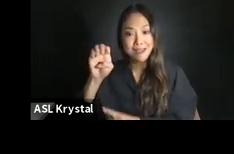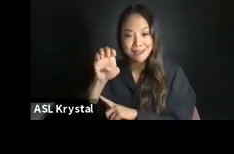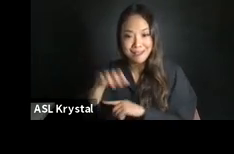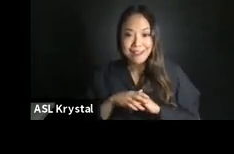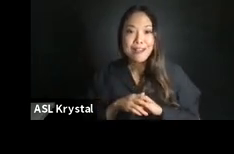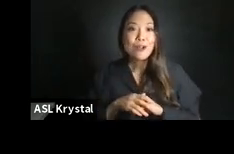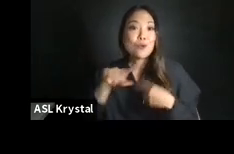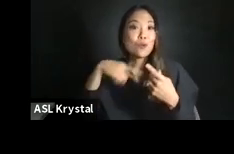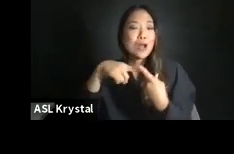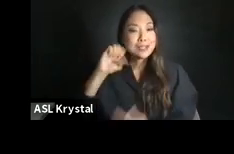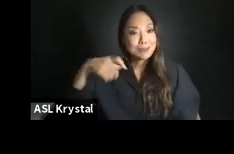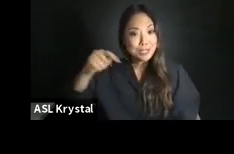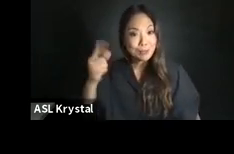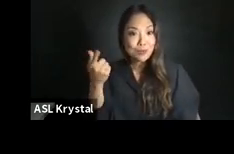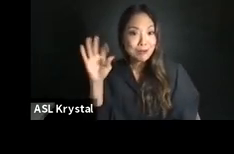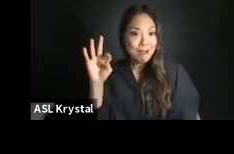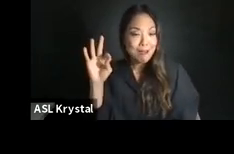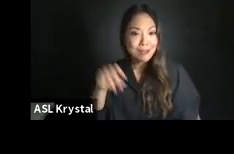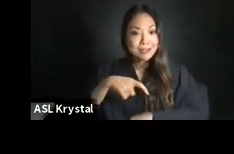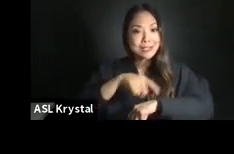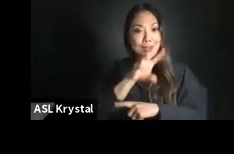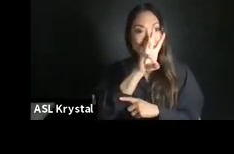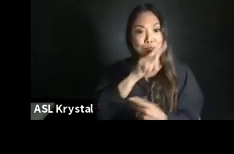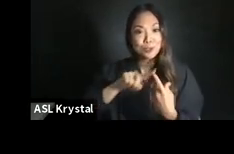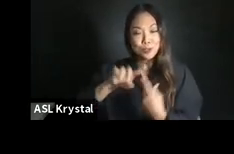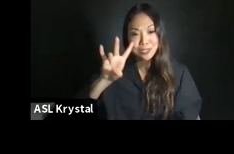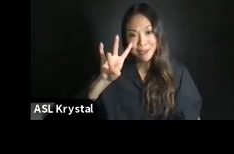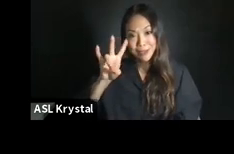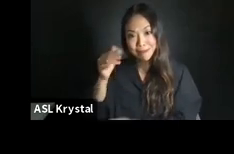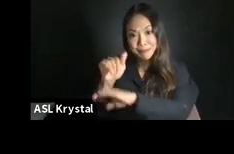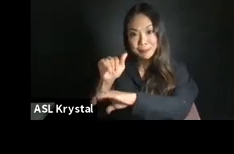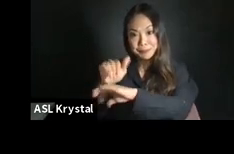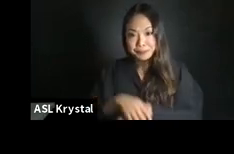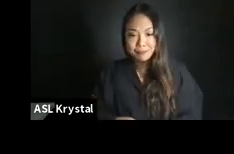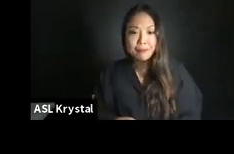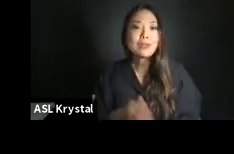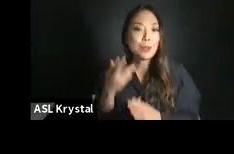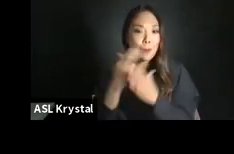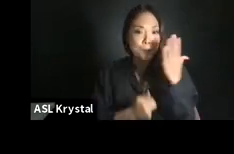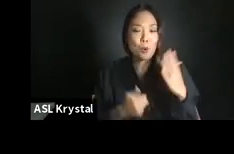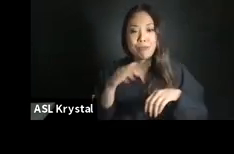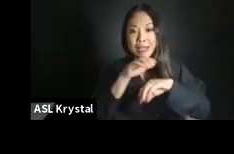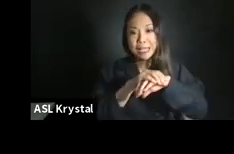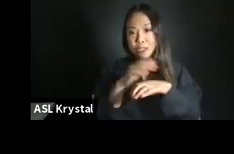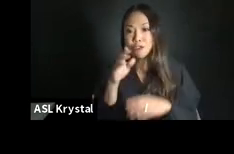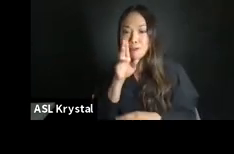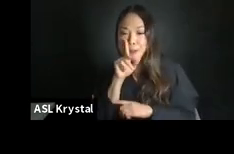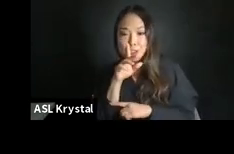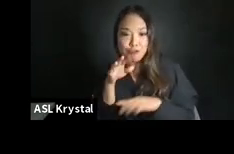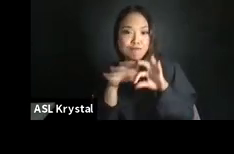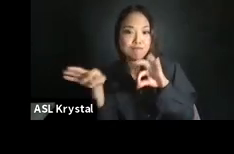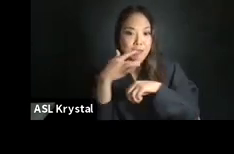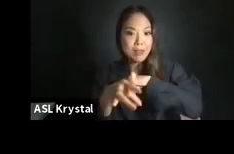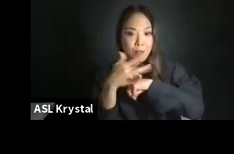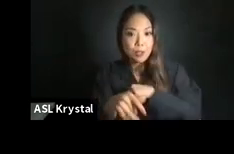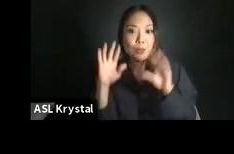29th from 6 to 7 30 p.m in both english and spanish and will focus on racialization in